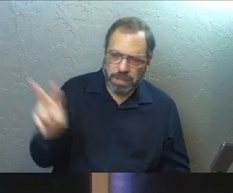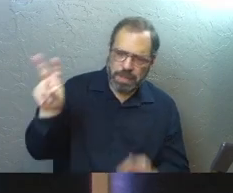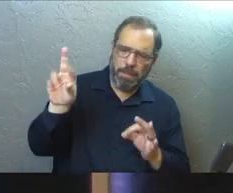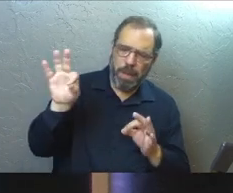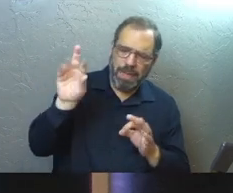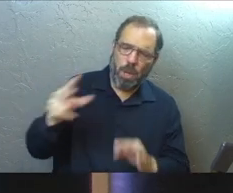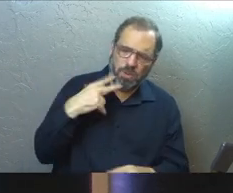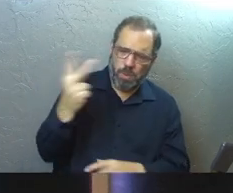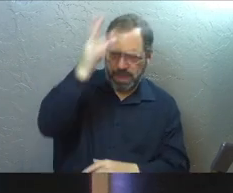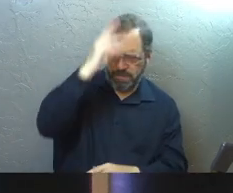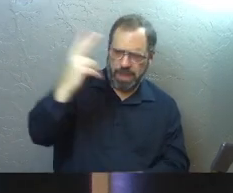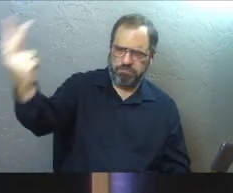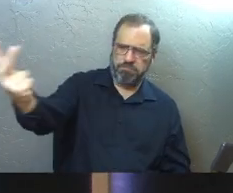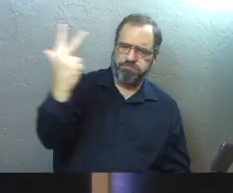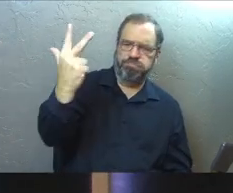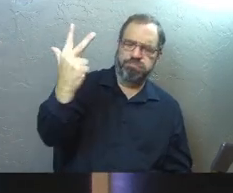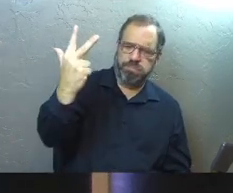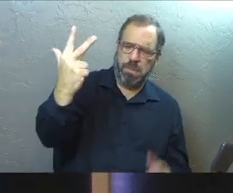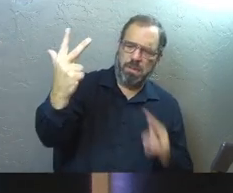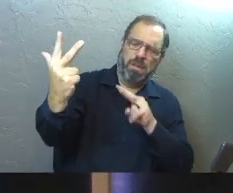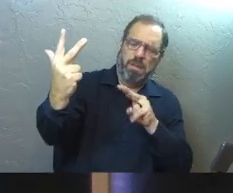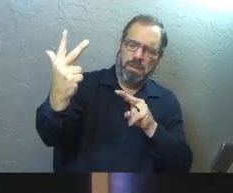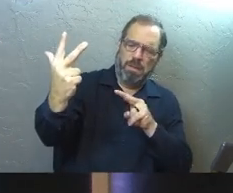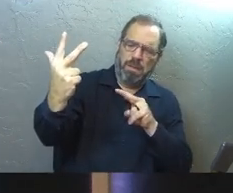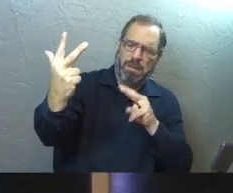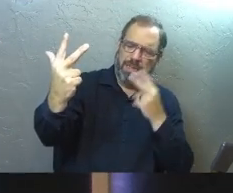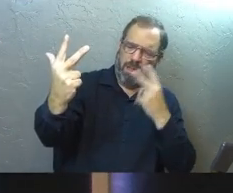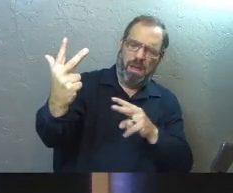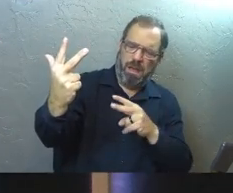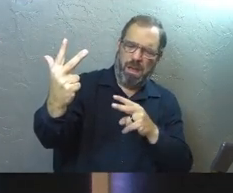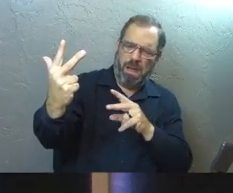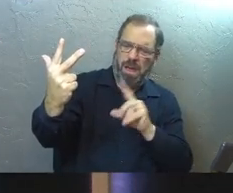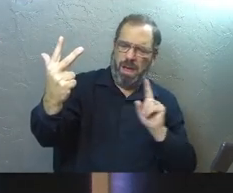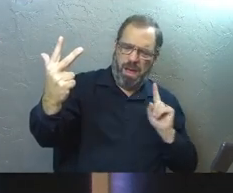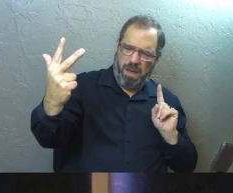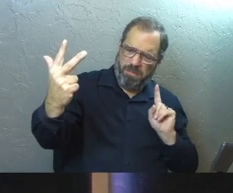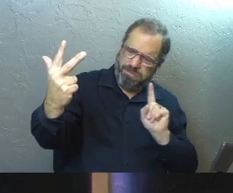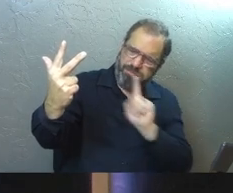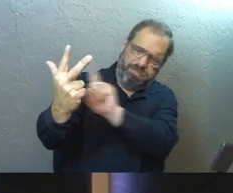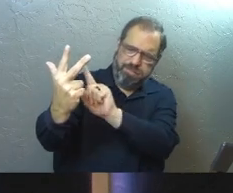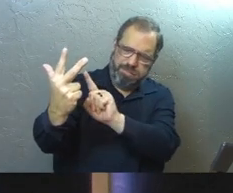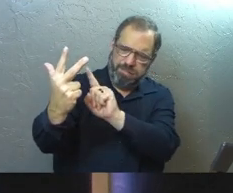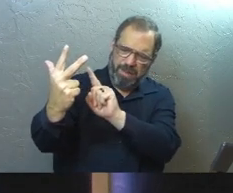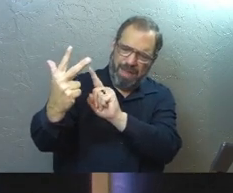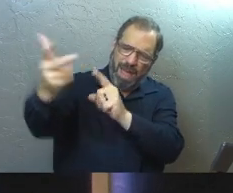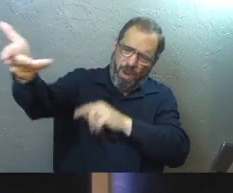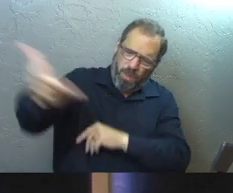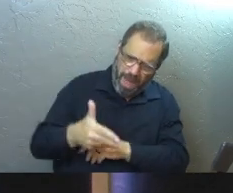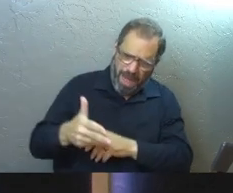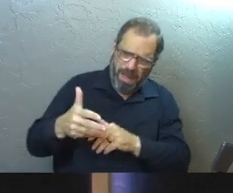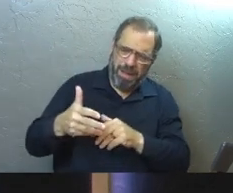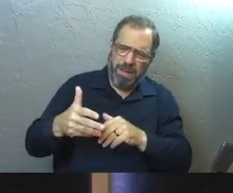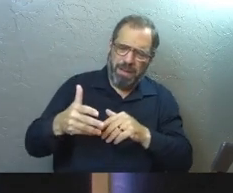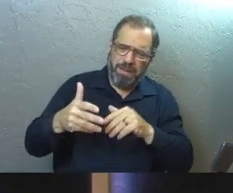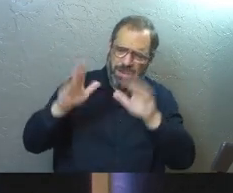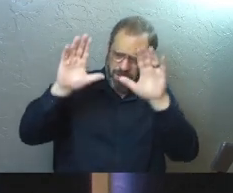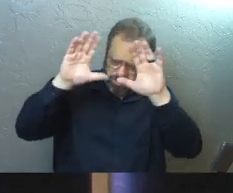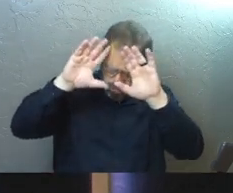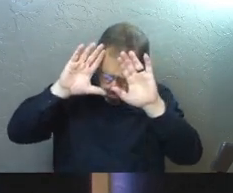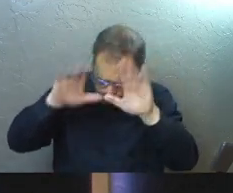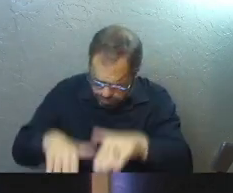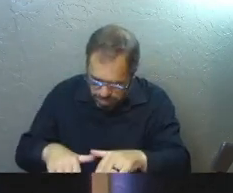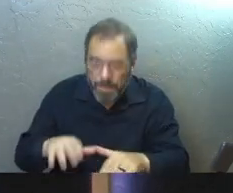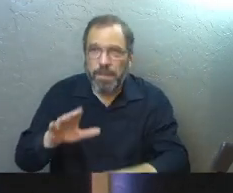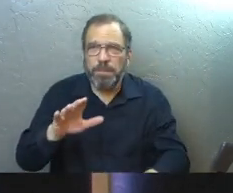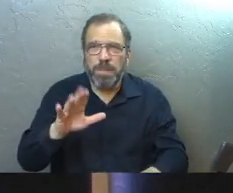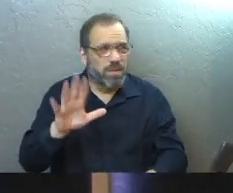and noticed three men standing nearby. And when he saw them, he ran to meet them and welcomed them, bowing low to the ground.